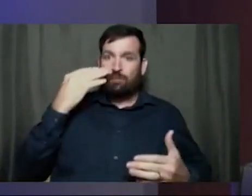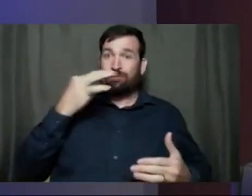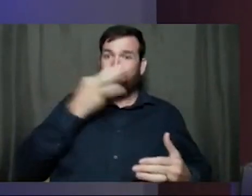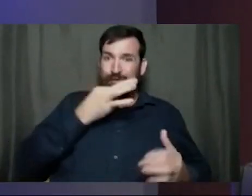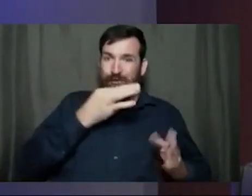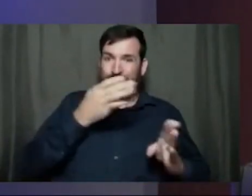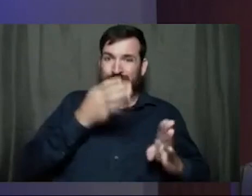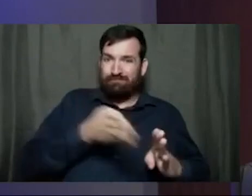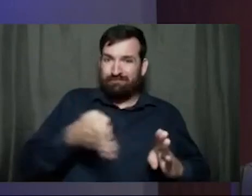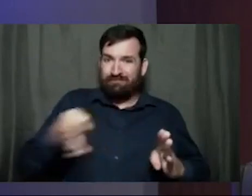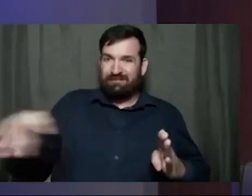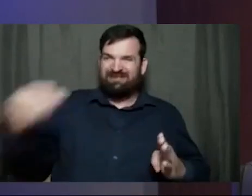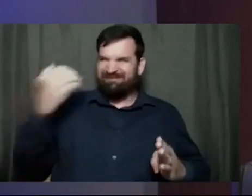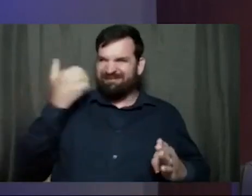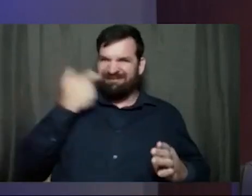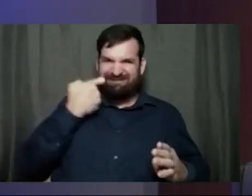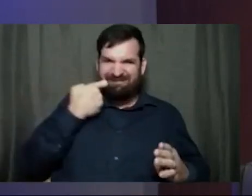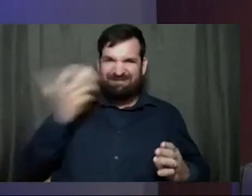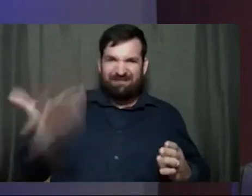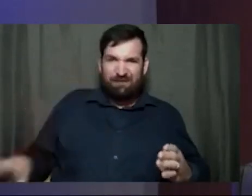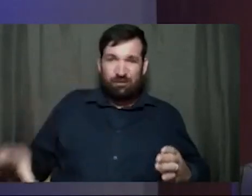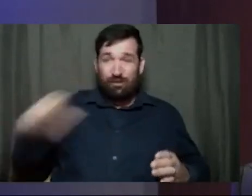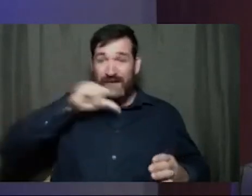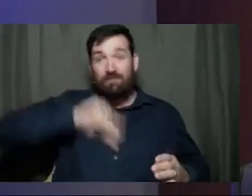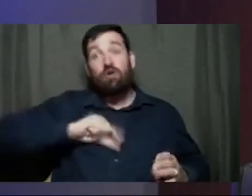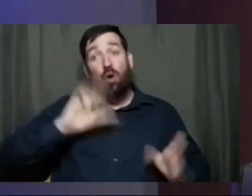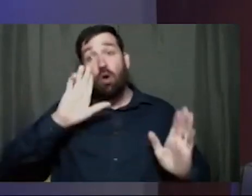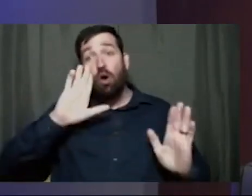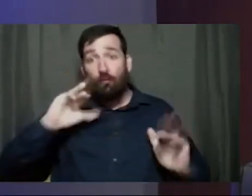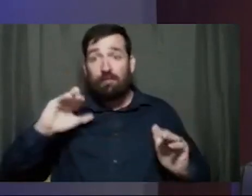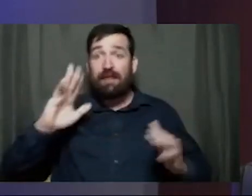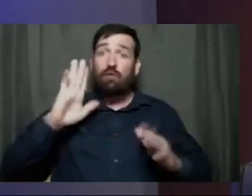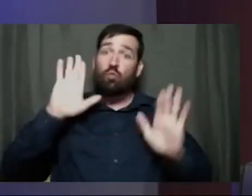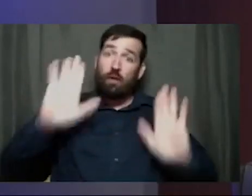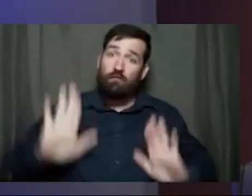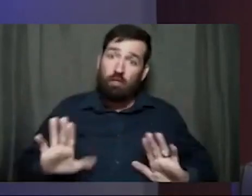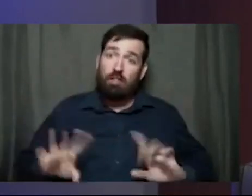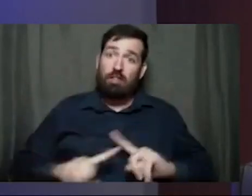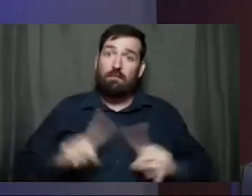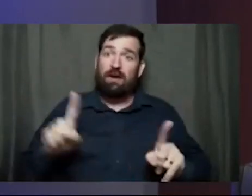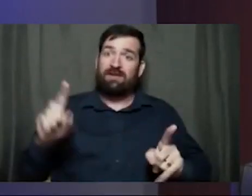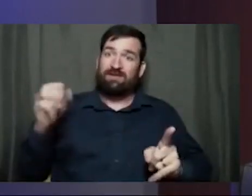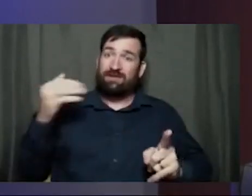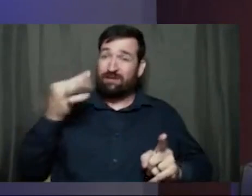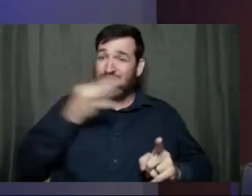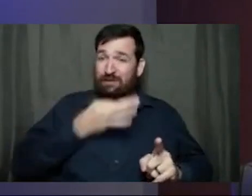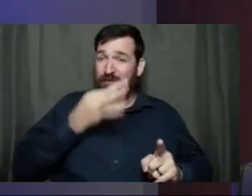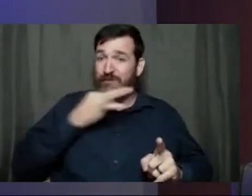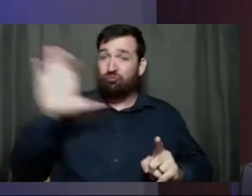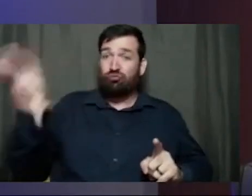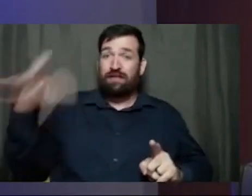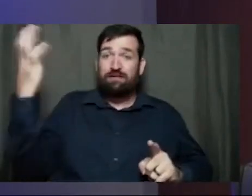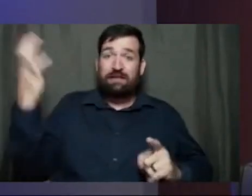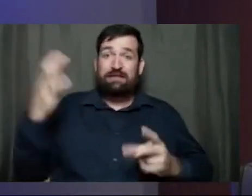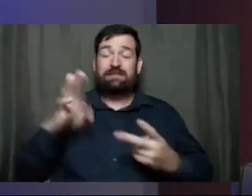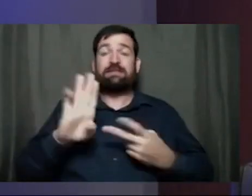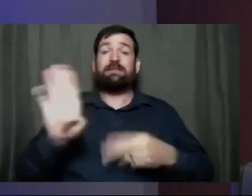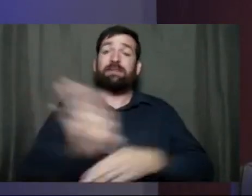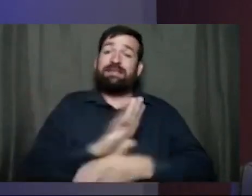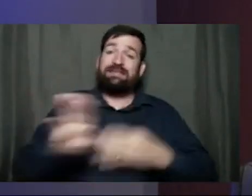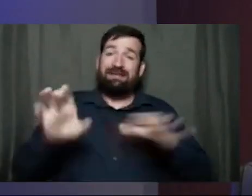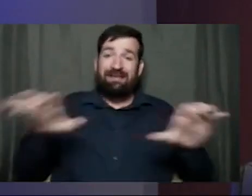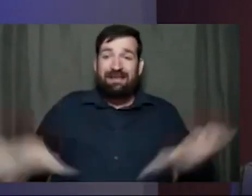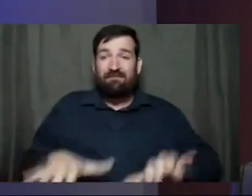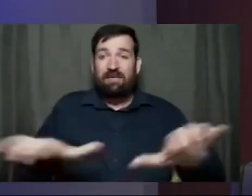Thanksgiving, and I hope it was wonderful for everybody. But we're running right into Christmas and all of the busy activities that happen between Thanksgiving and